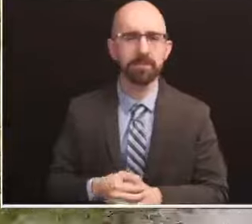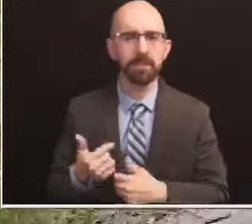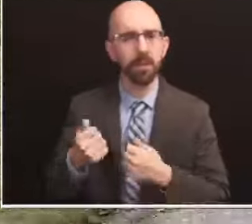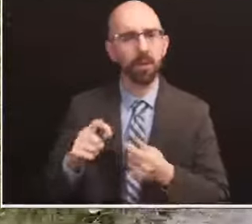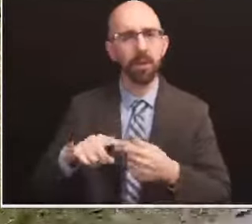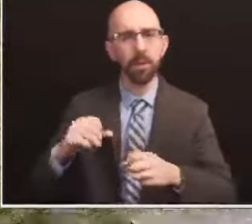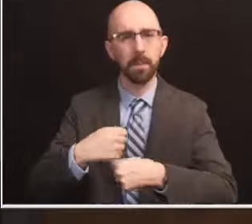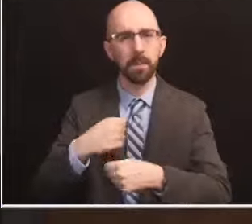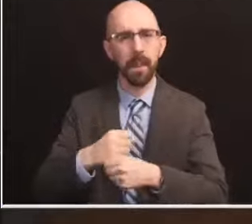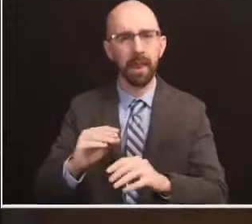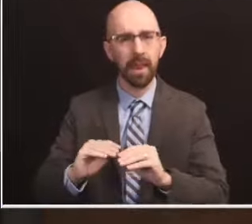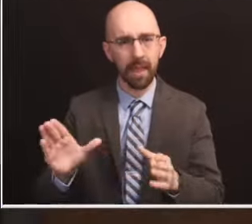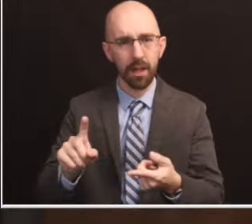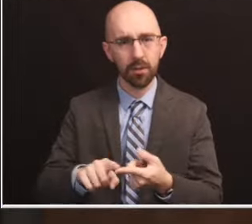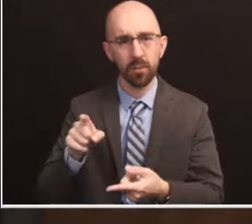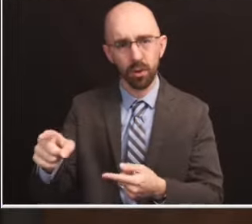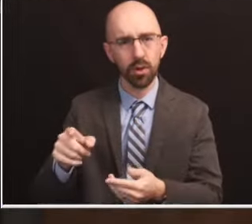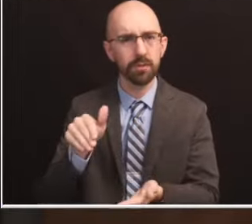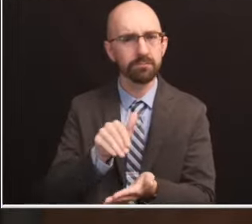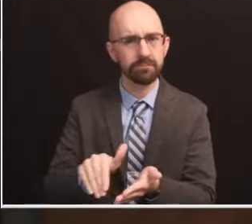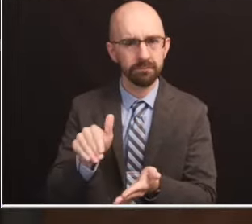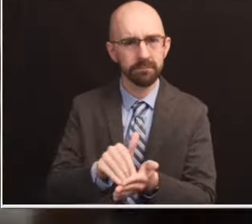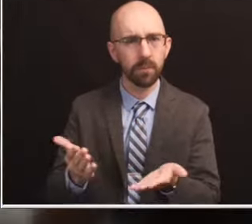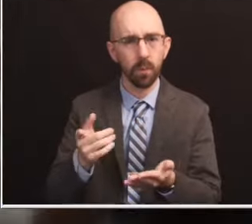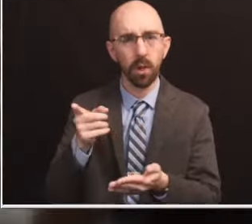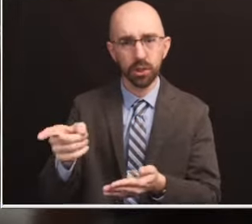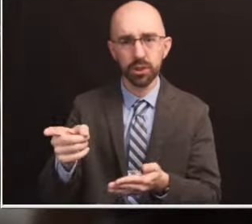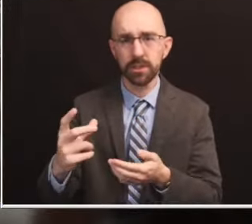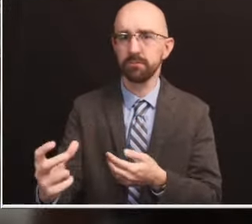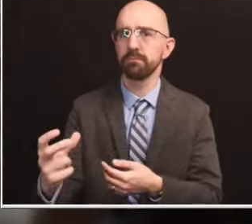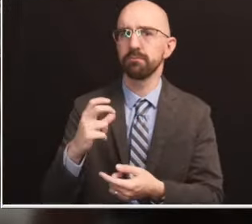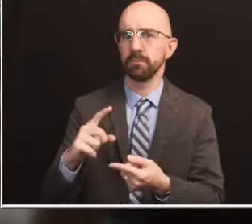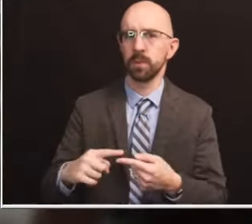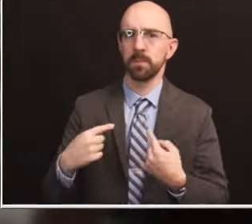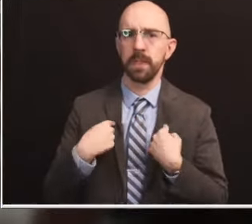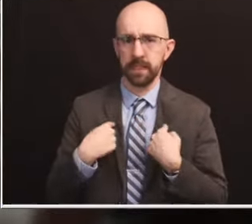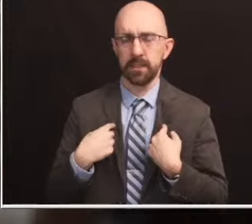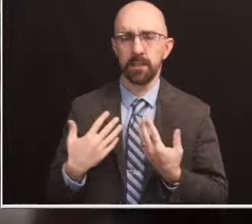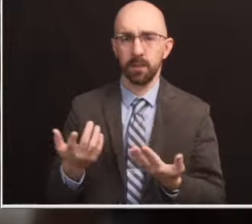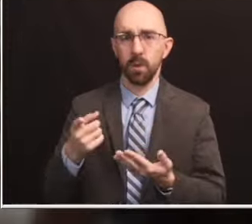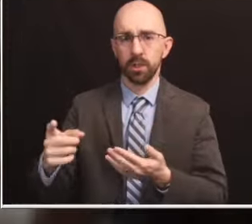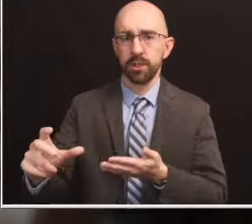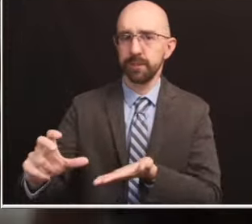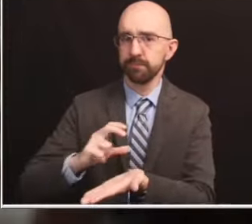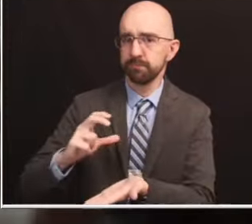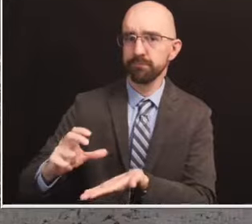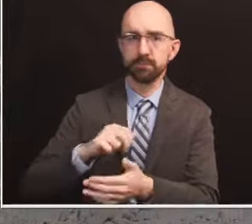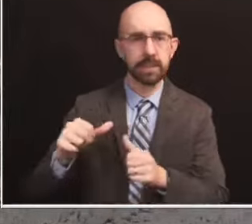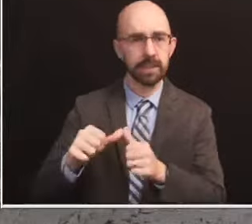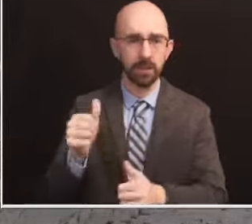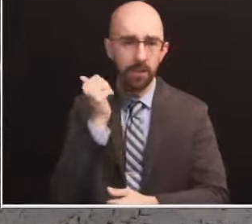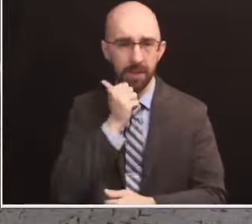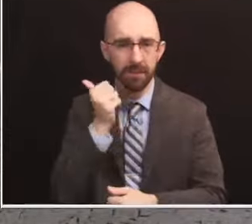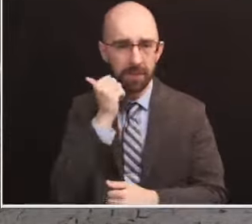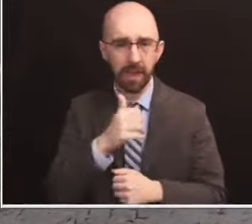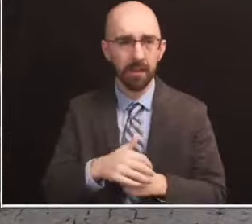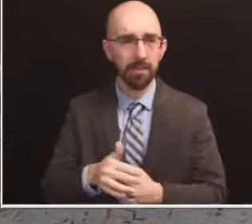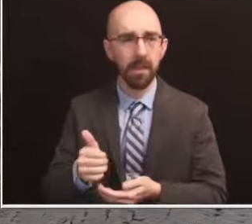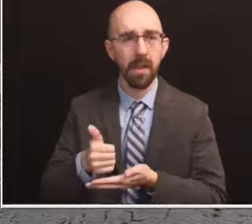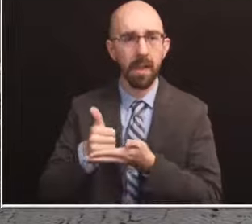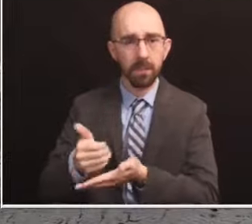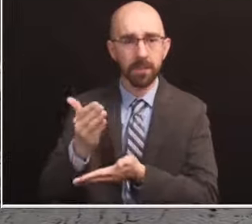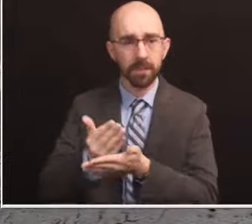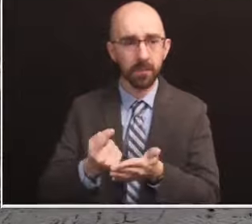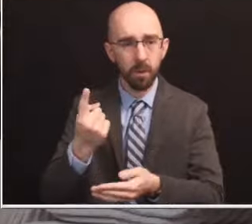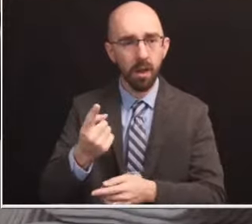make clear to her on a regular basis what she's contributed to me, what she contributes every day. Helping someone